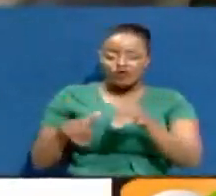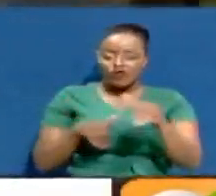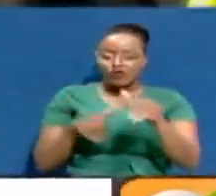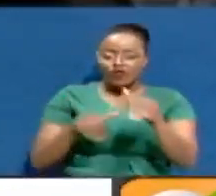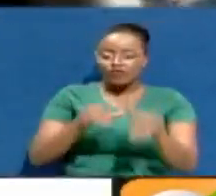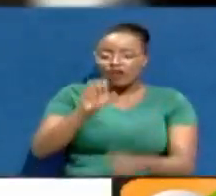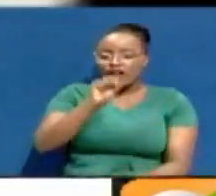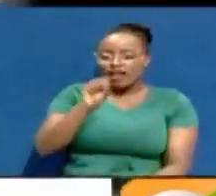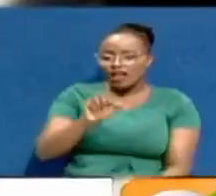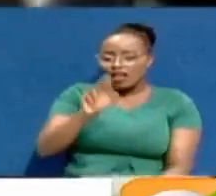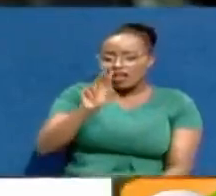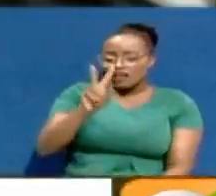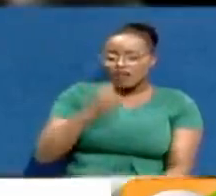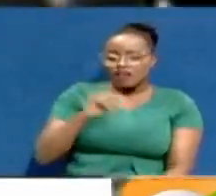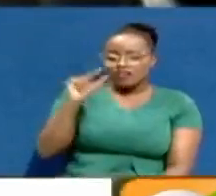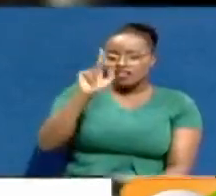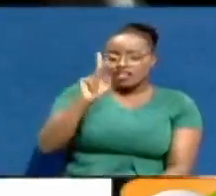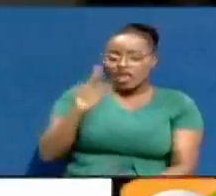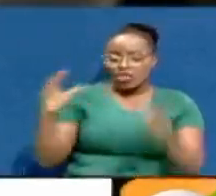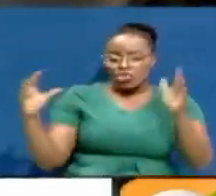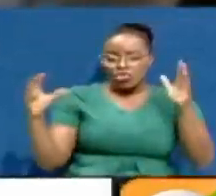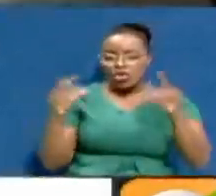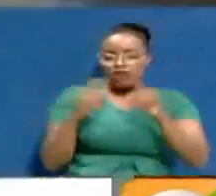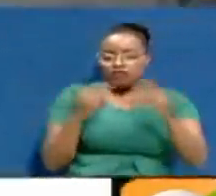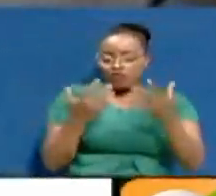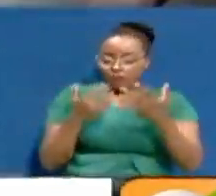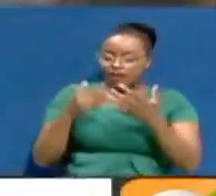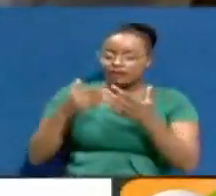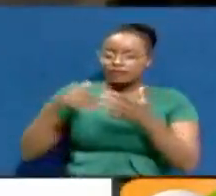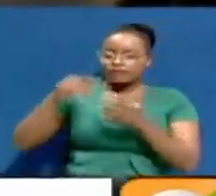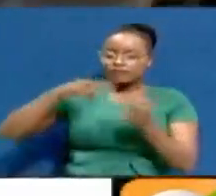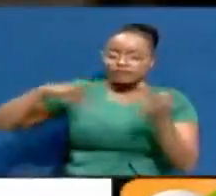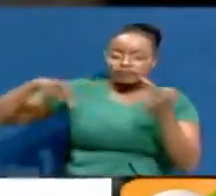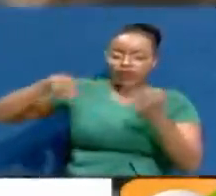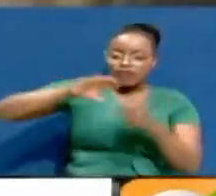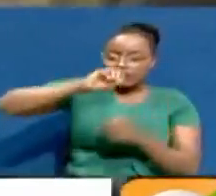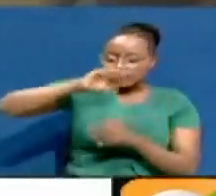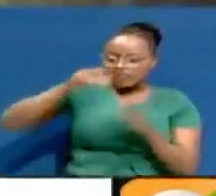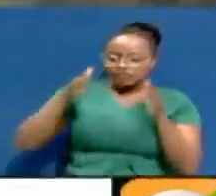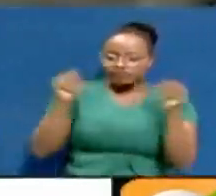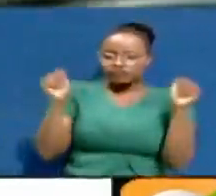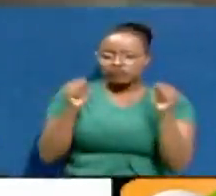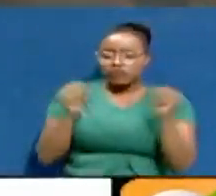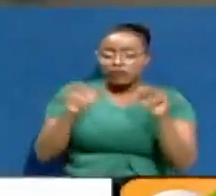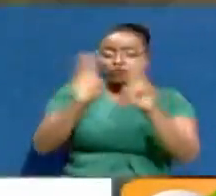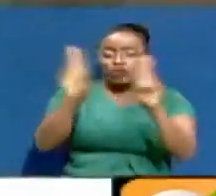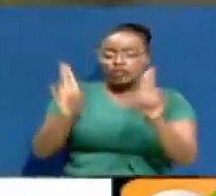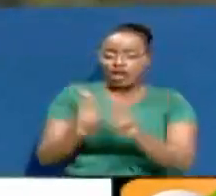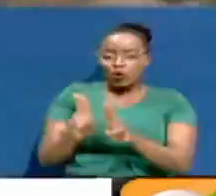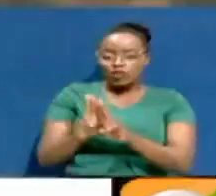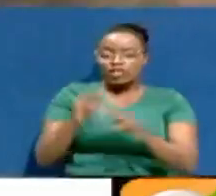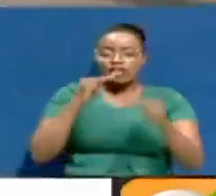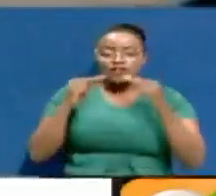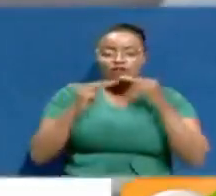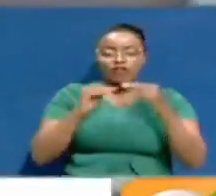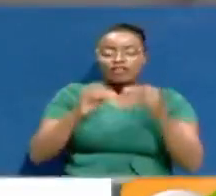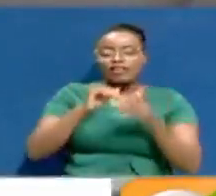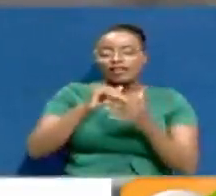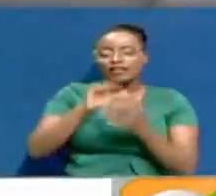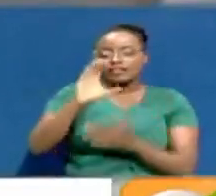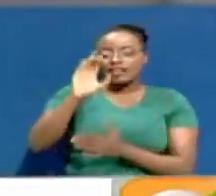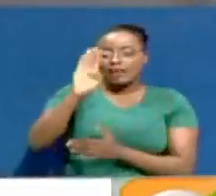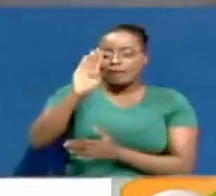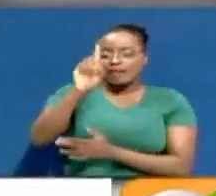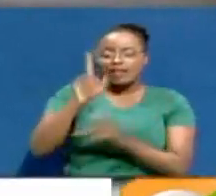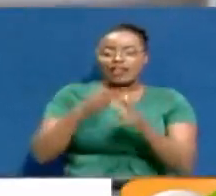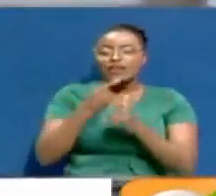this SUV bearing GK plates from the City Mortuary roundabout to the Intercontinental Hotel in the CBD.